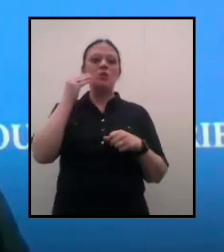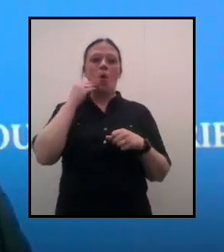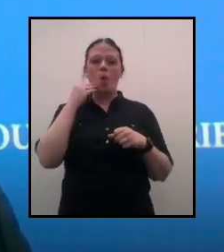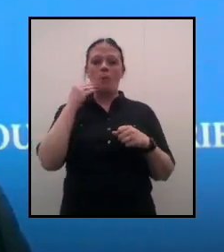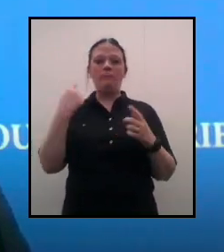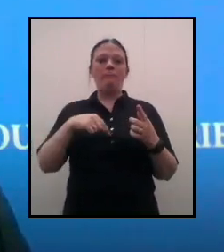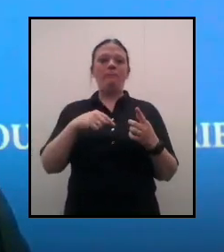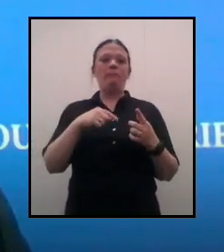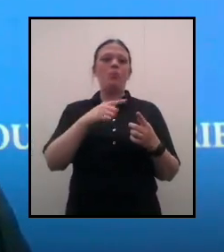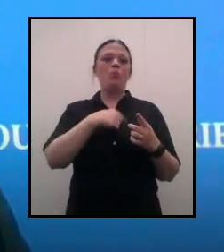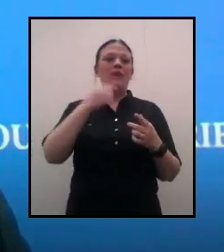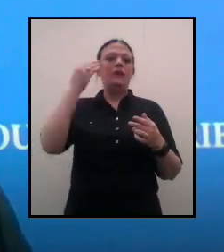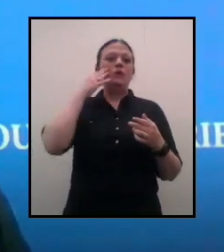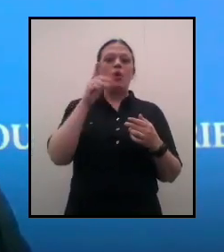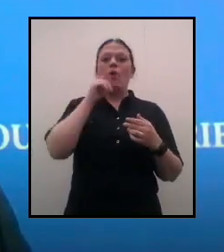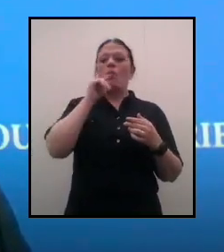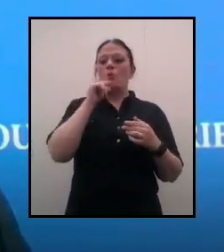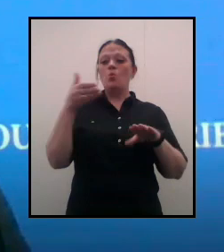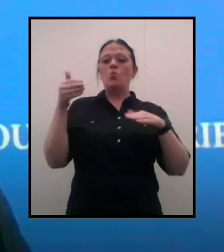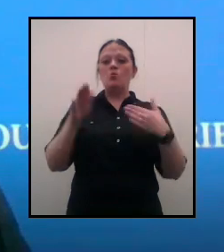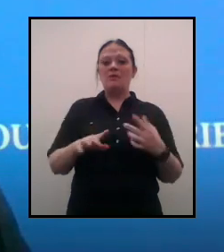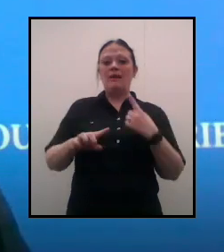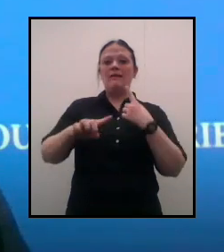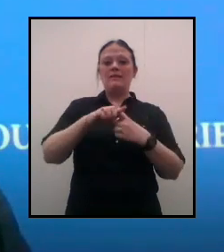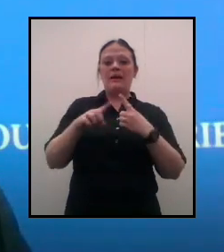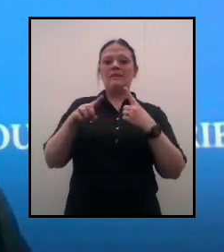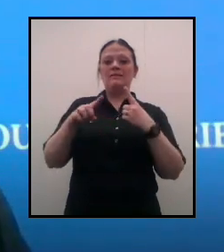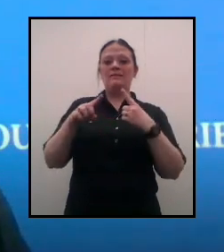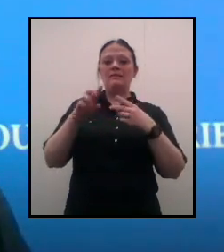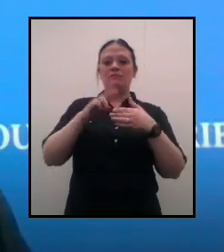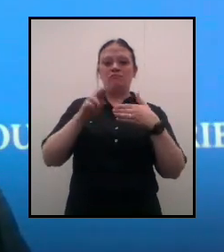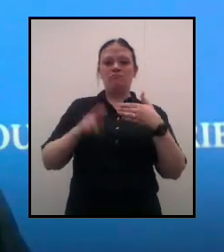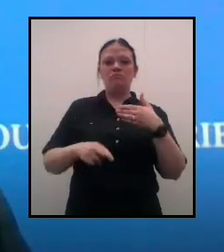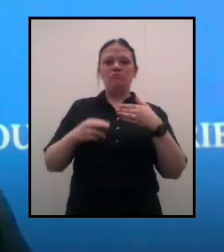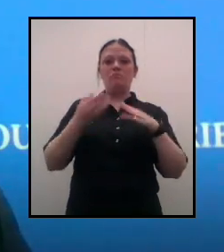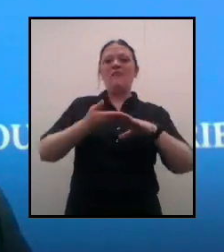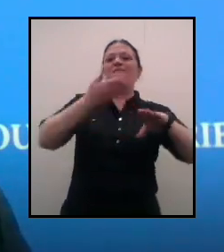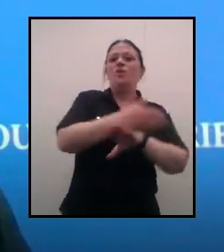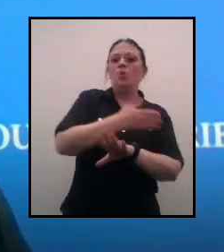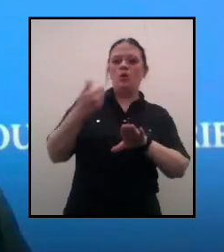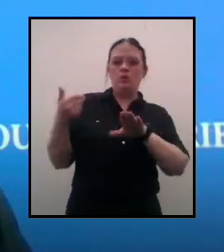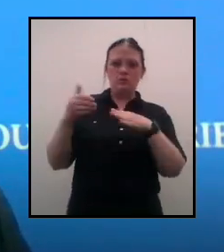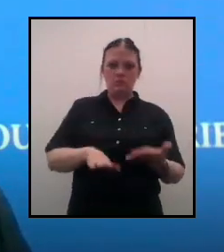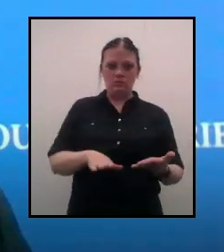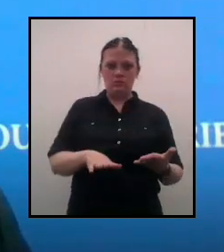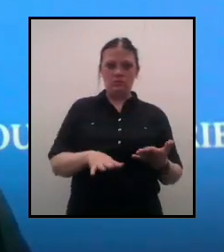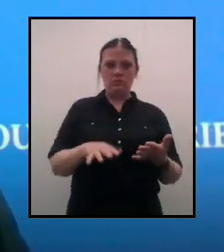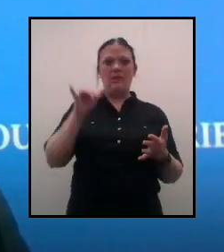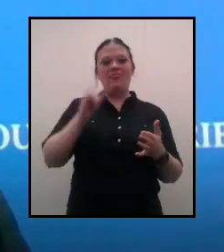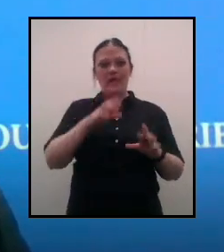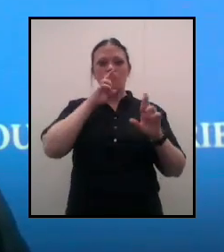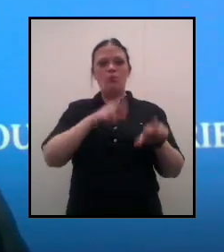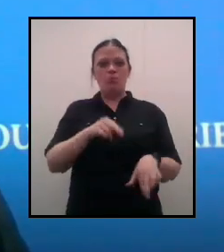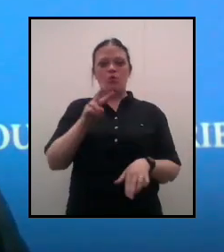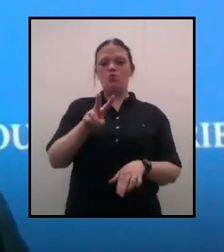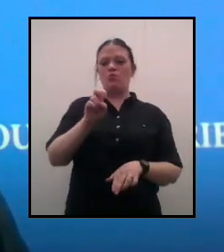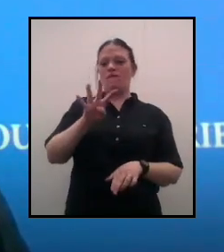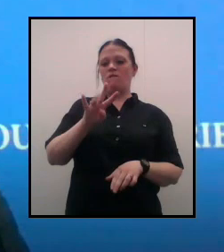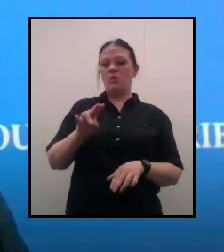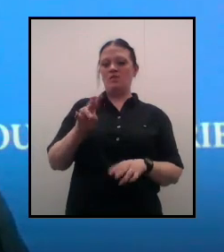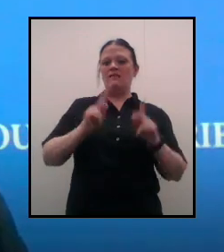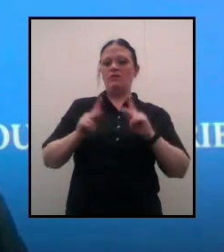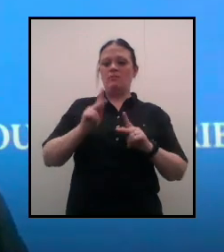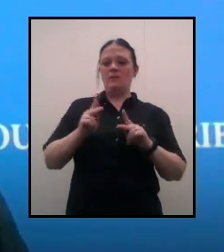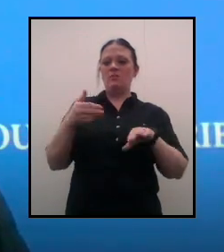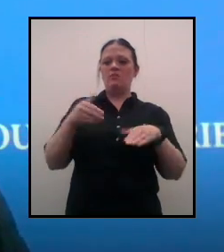We know who died that tested positive before their death, and that's what we've been reporting. 247 individuals who deceased